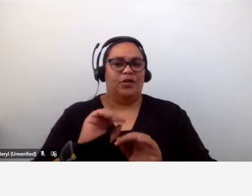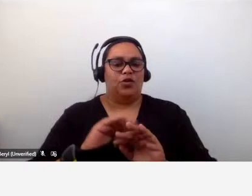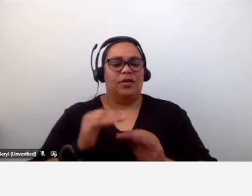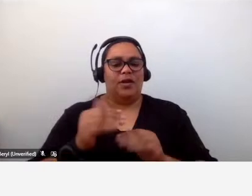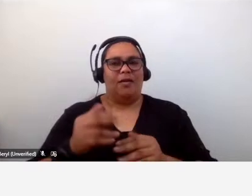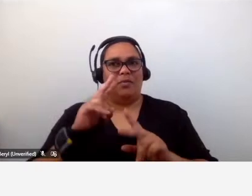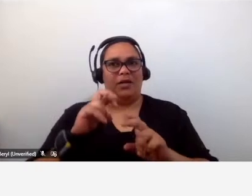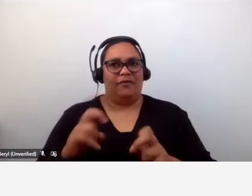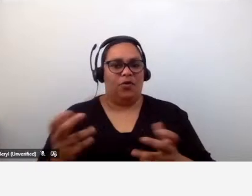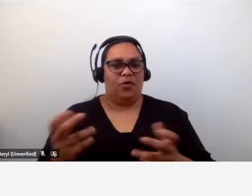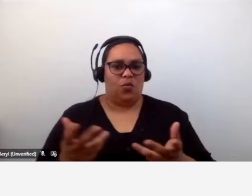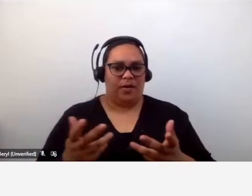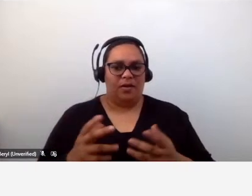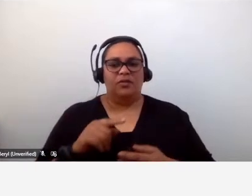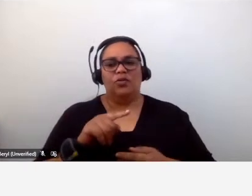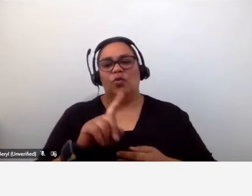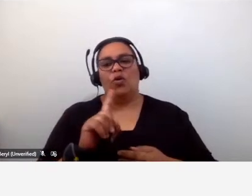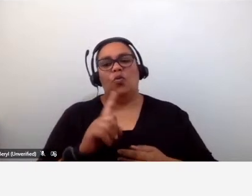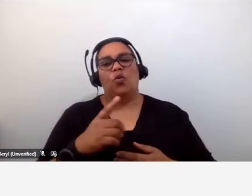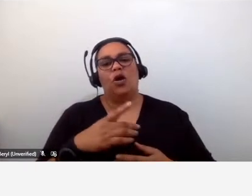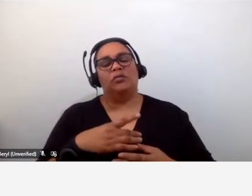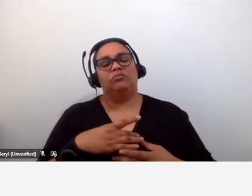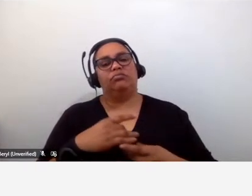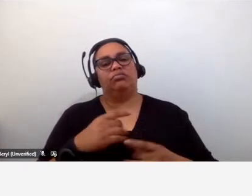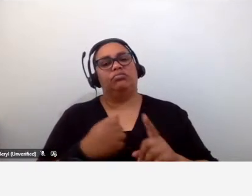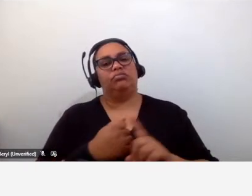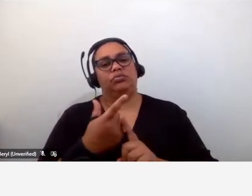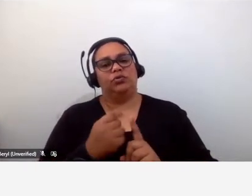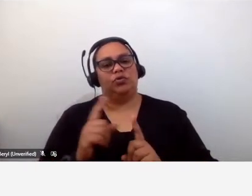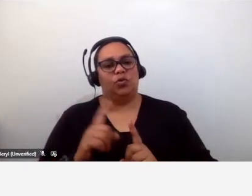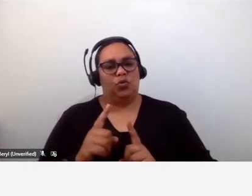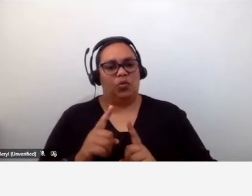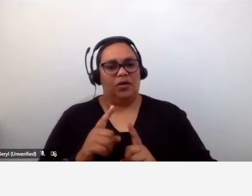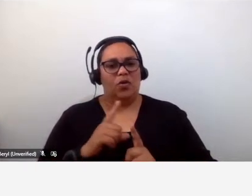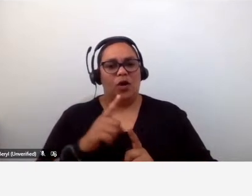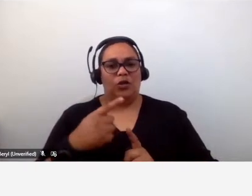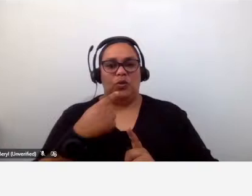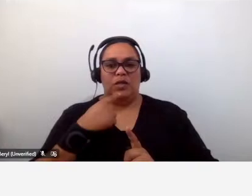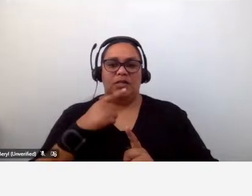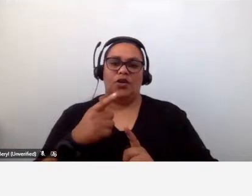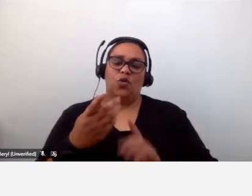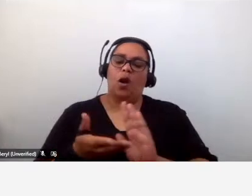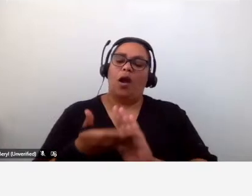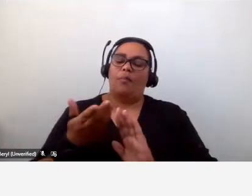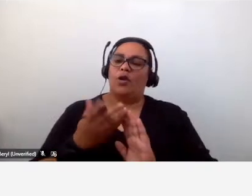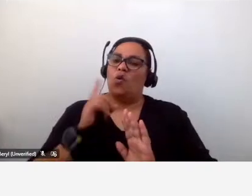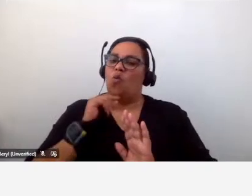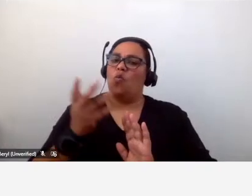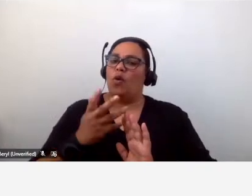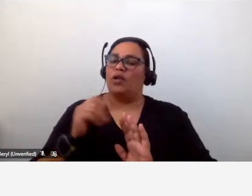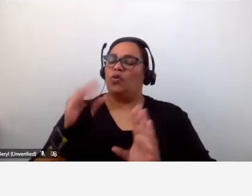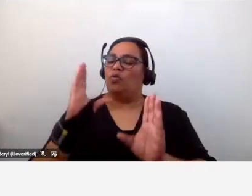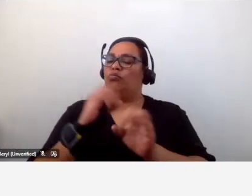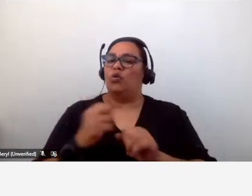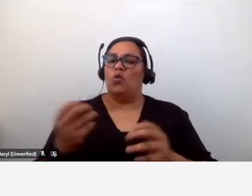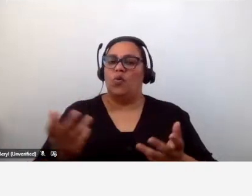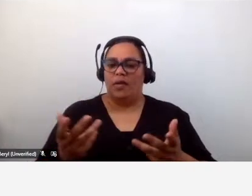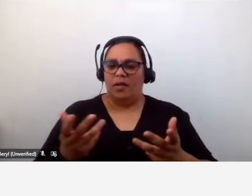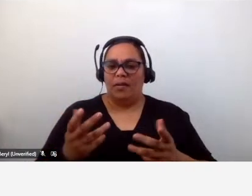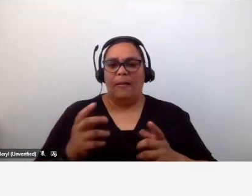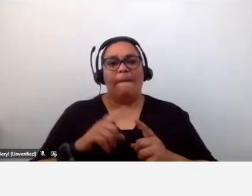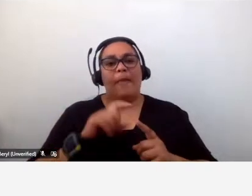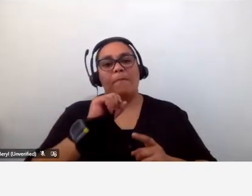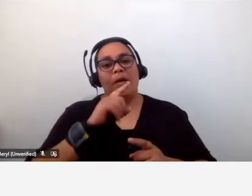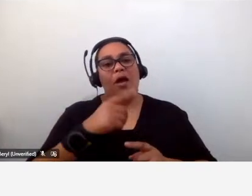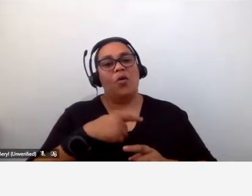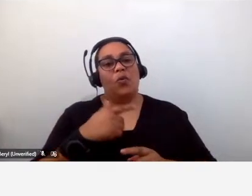review? One is deeply interested. Community centers you claim to have upgraded, where? Where is their concentration? But what we